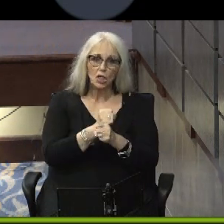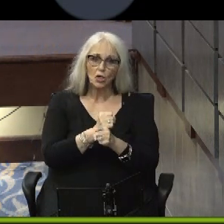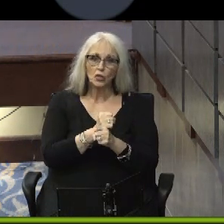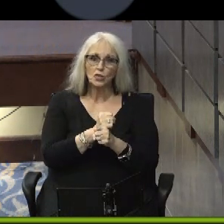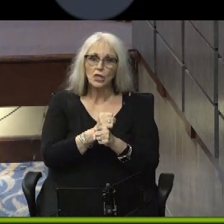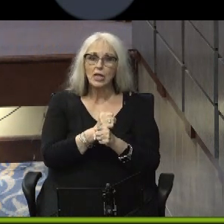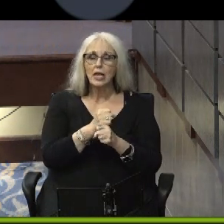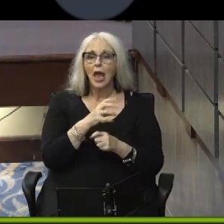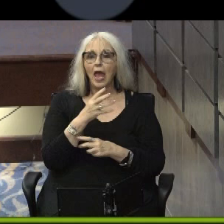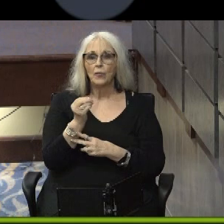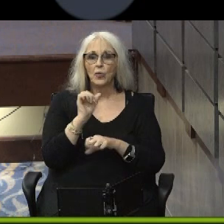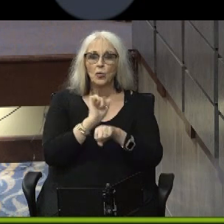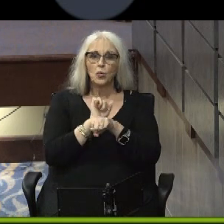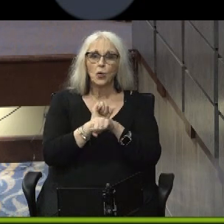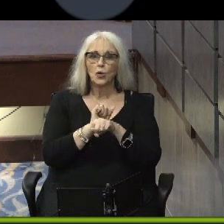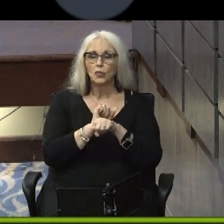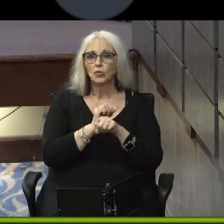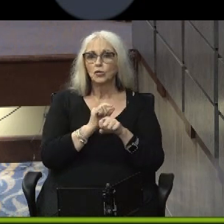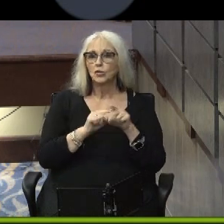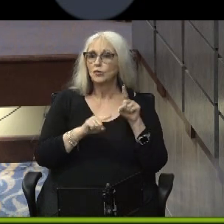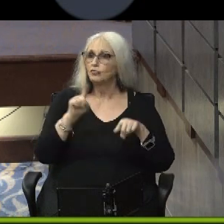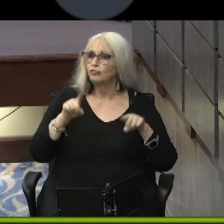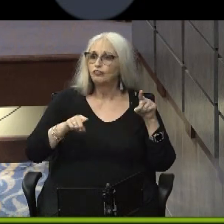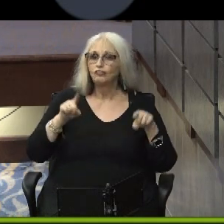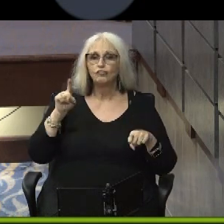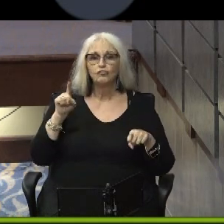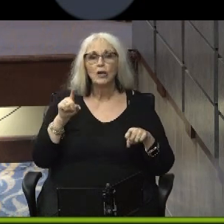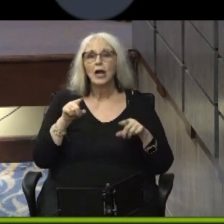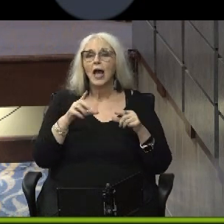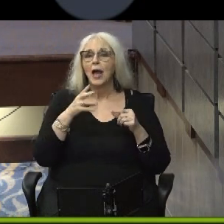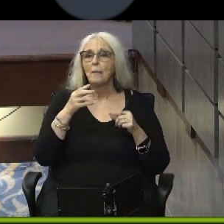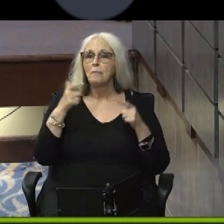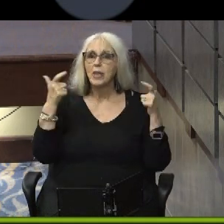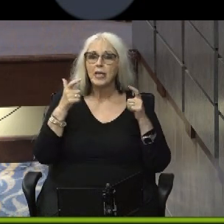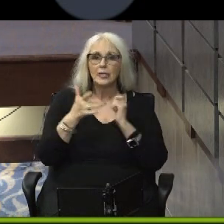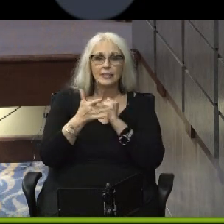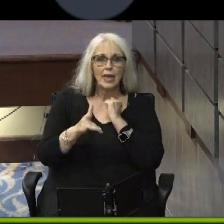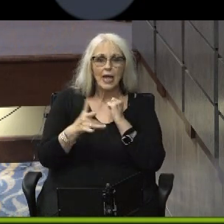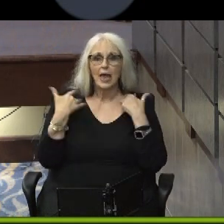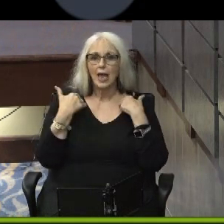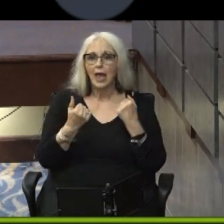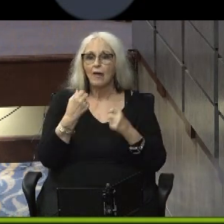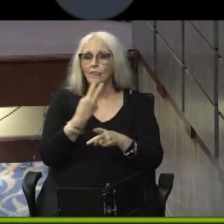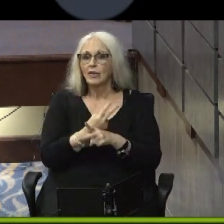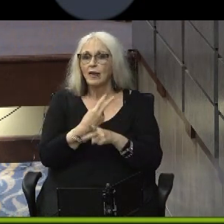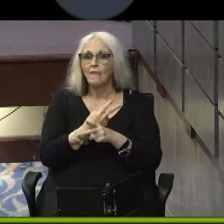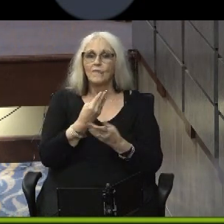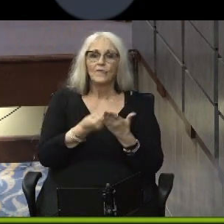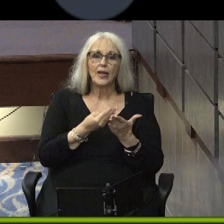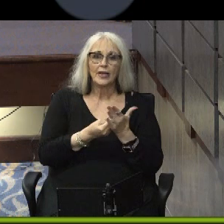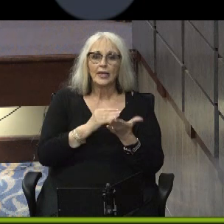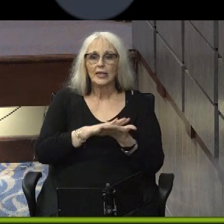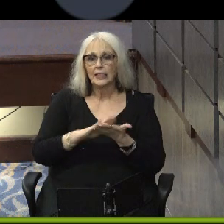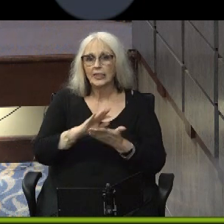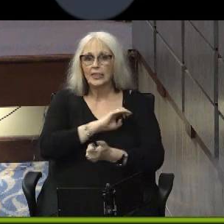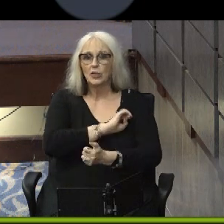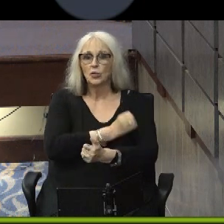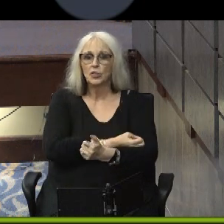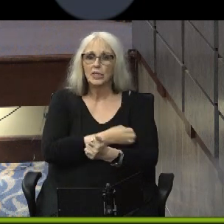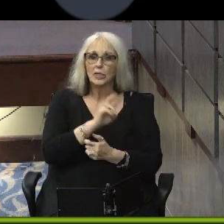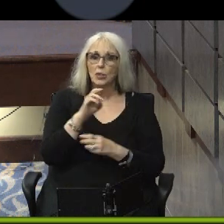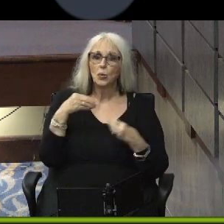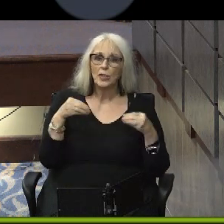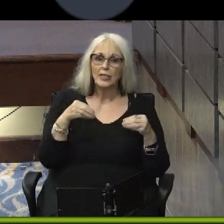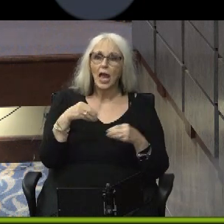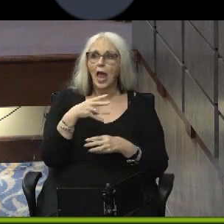Versive, we work across a diverse set of verticals, including big tech, healthcare, finance, clean energy, lifestyle, retail, and media,